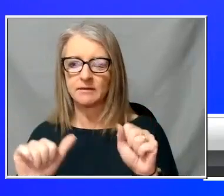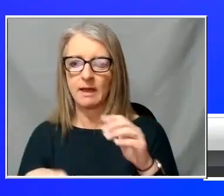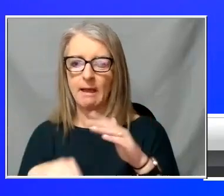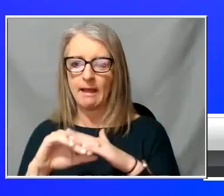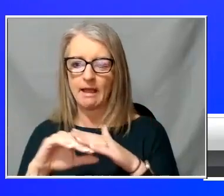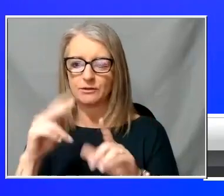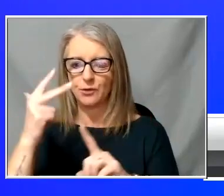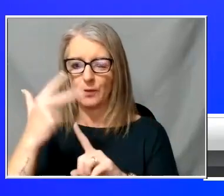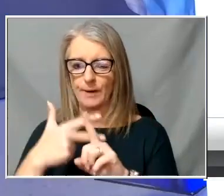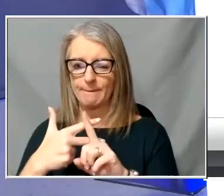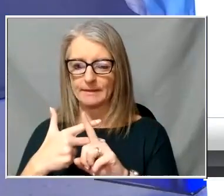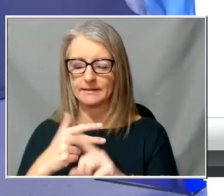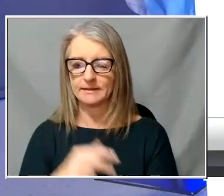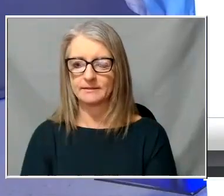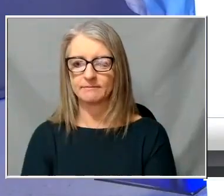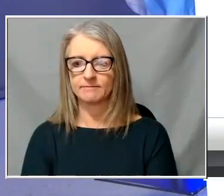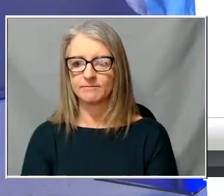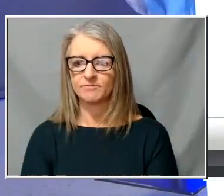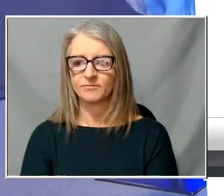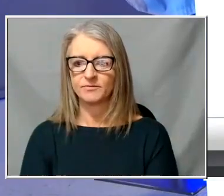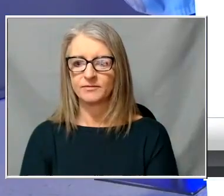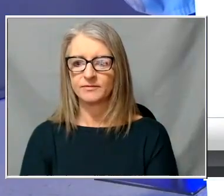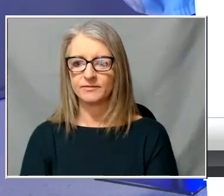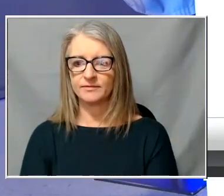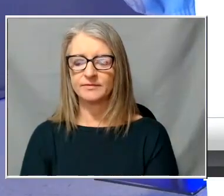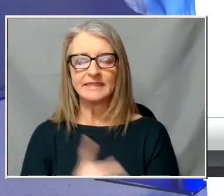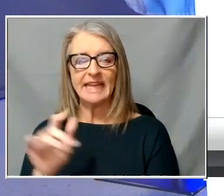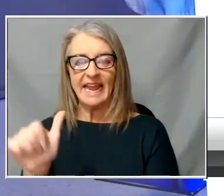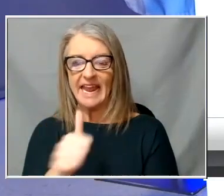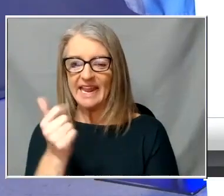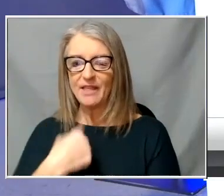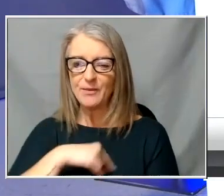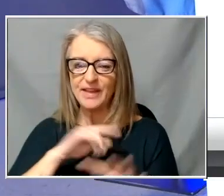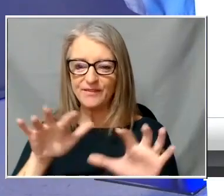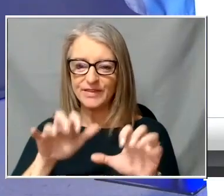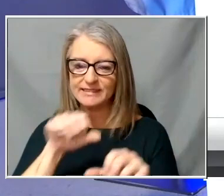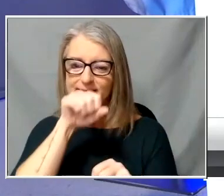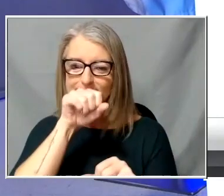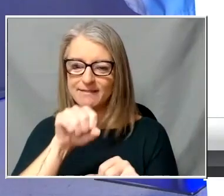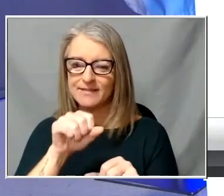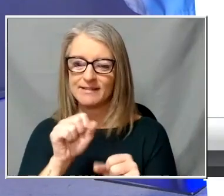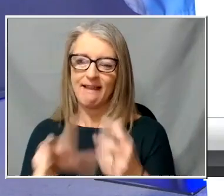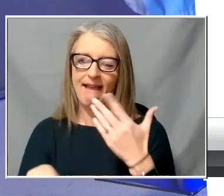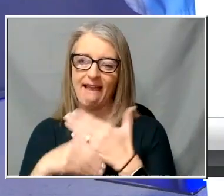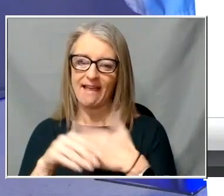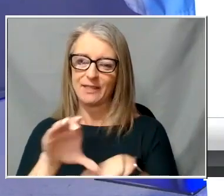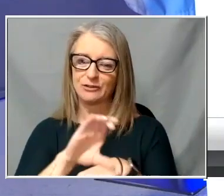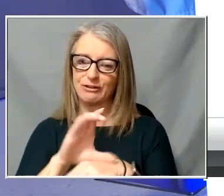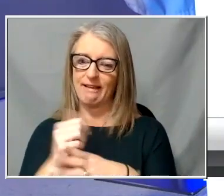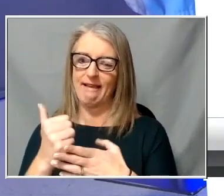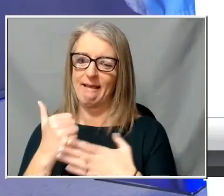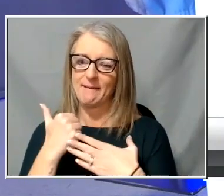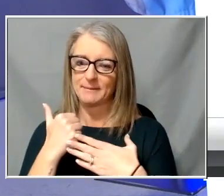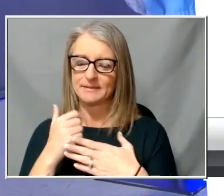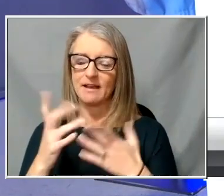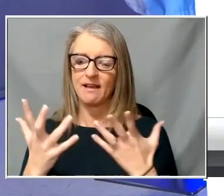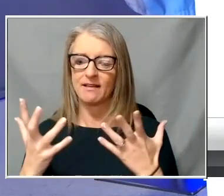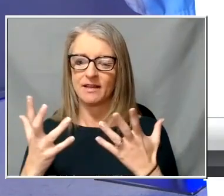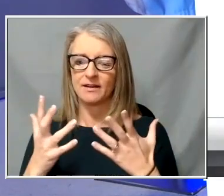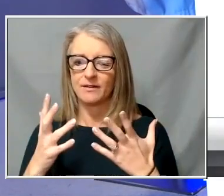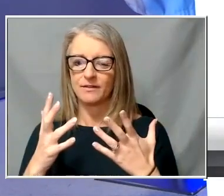3 months. You are speaking my language. Anything you can freeze, I love it. And I like it. You add the chocolate, that always helps everything. But you're also getting a lot of